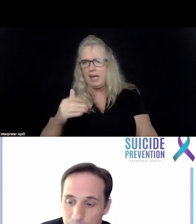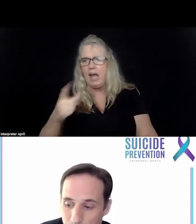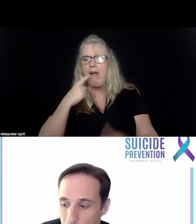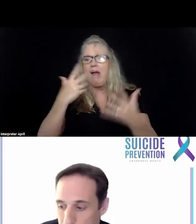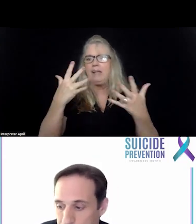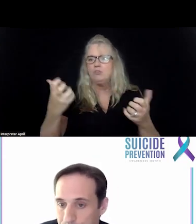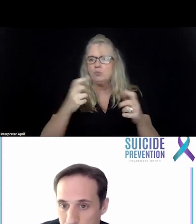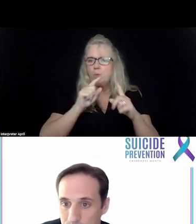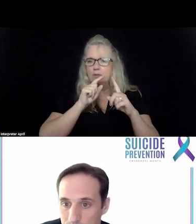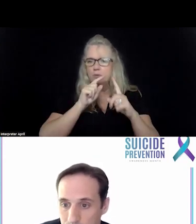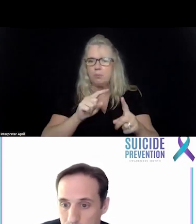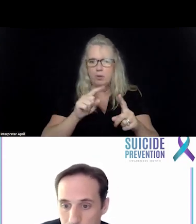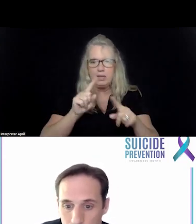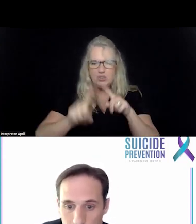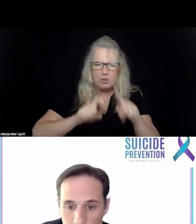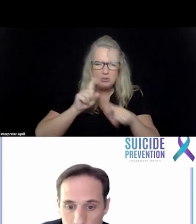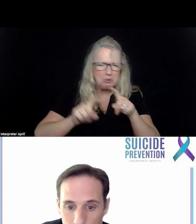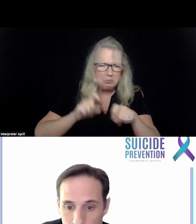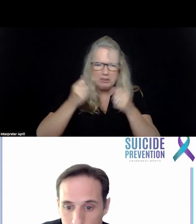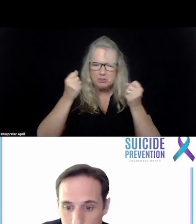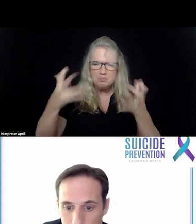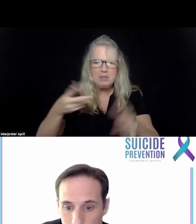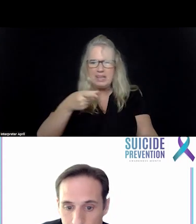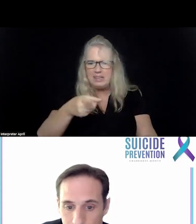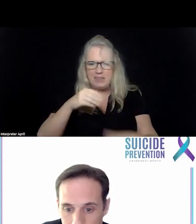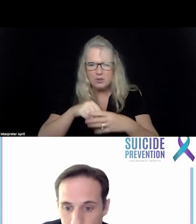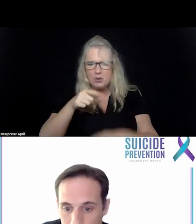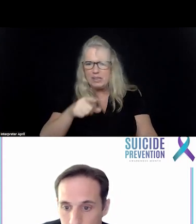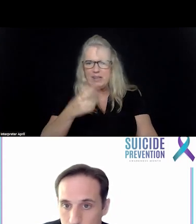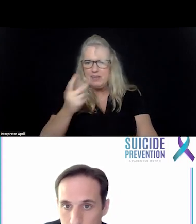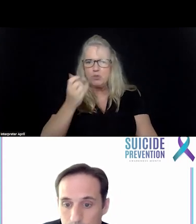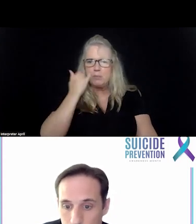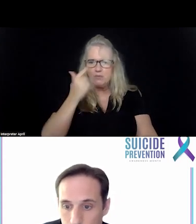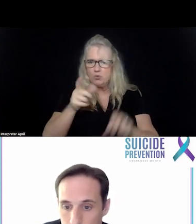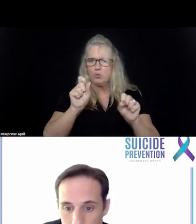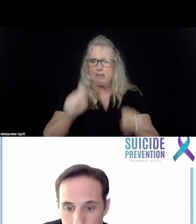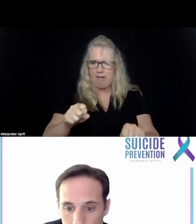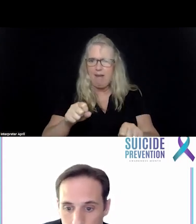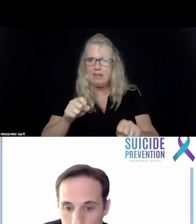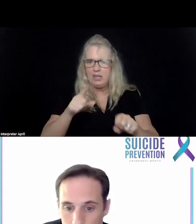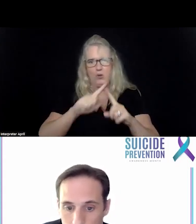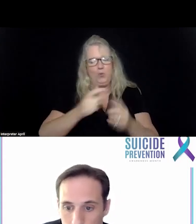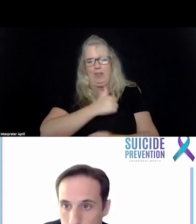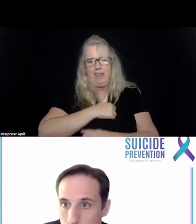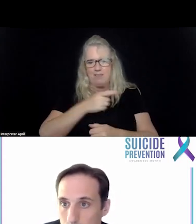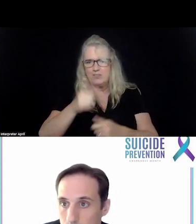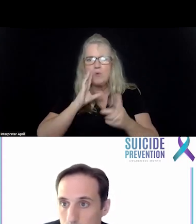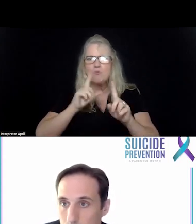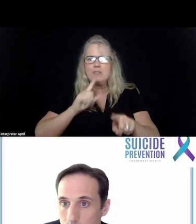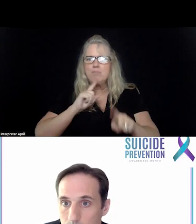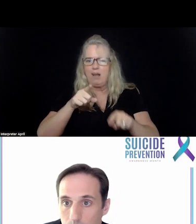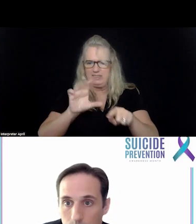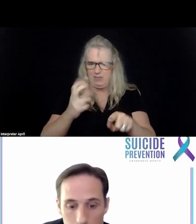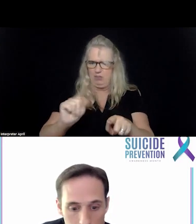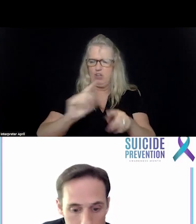out there's a ton of questions, Brett, David, that are coming up in the chat. So if you are able, I think folks would love some responses there.